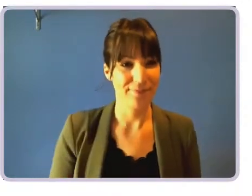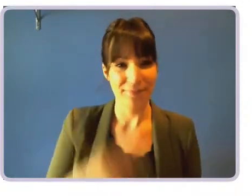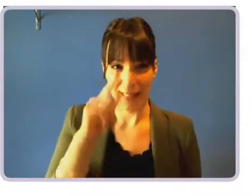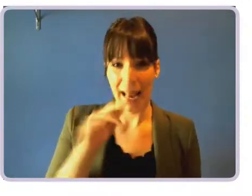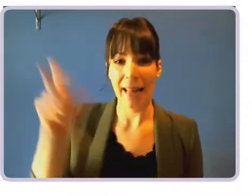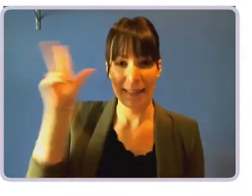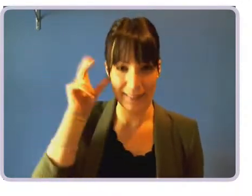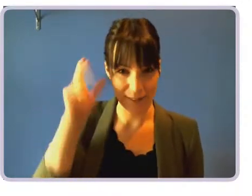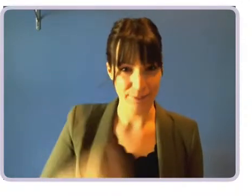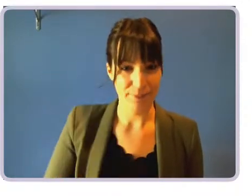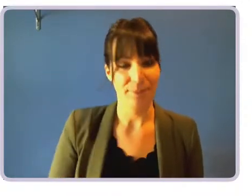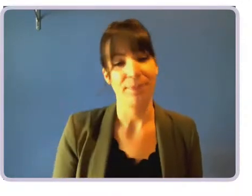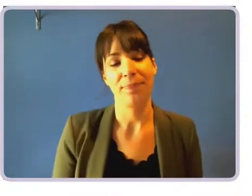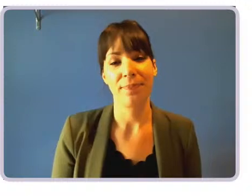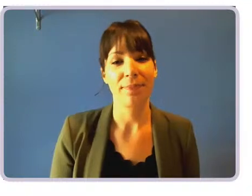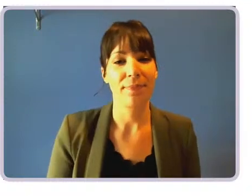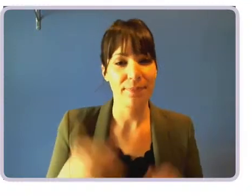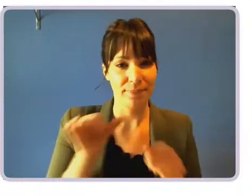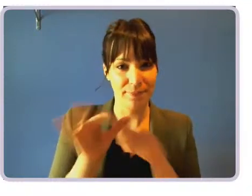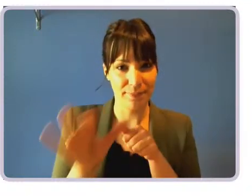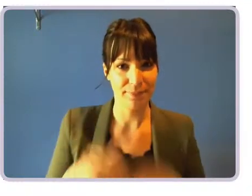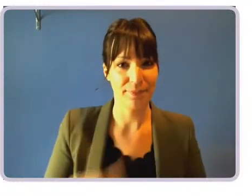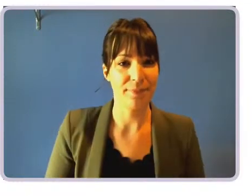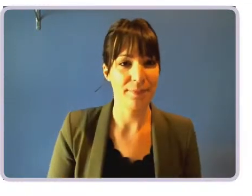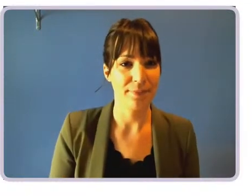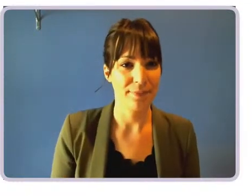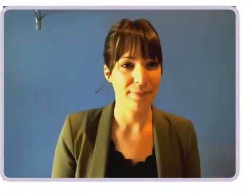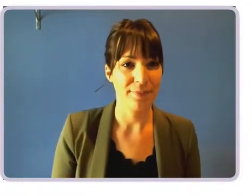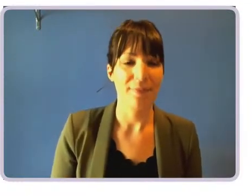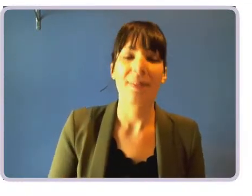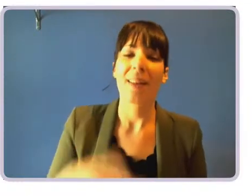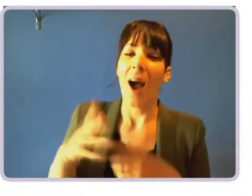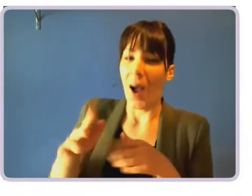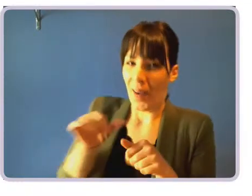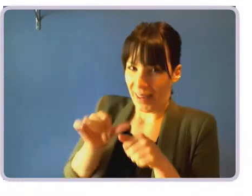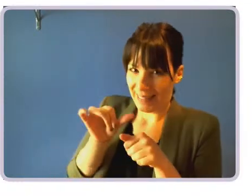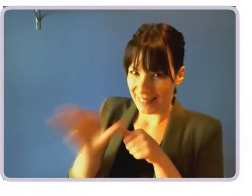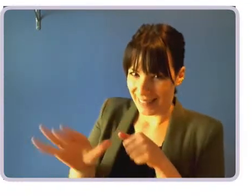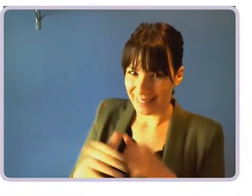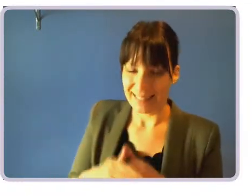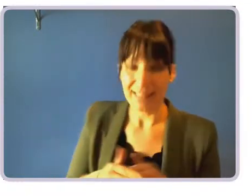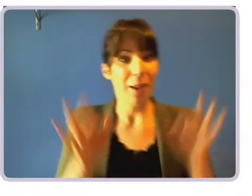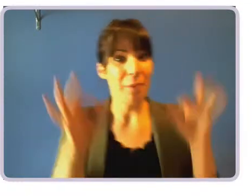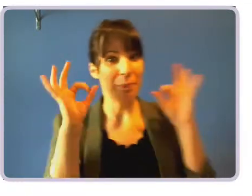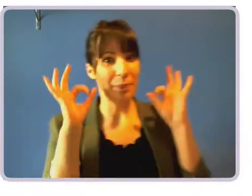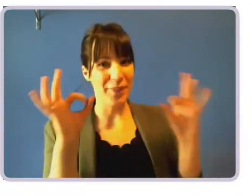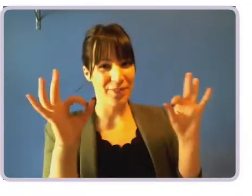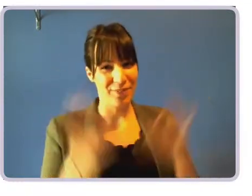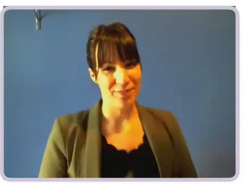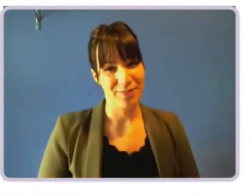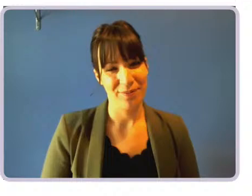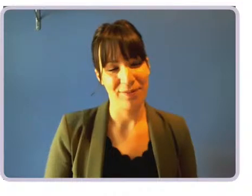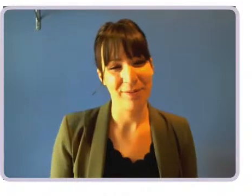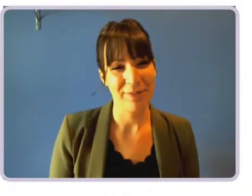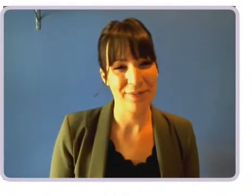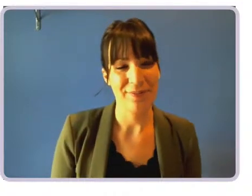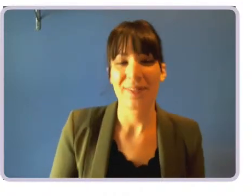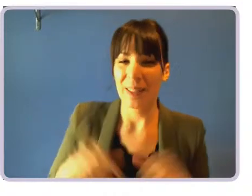Yes, great. Excellent. Perfect. All right.